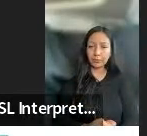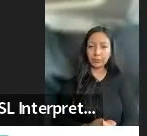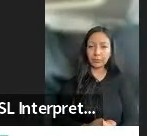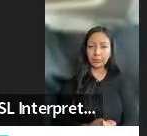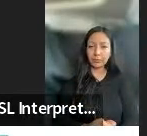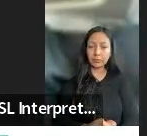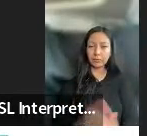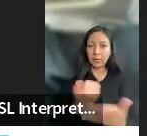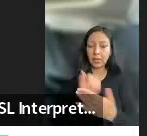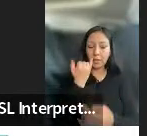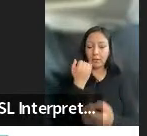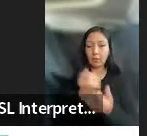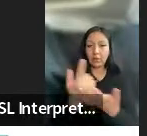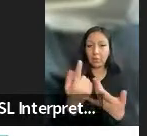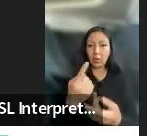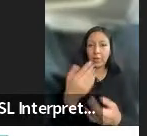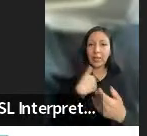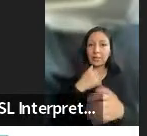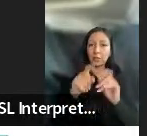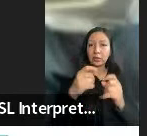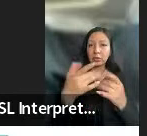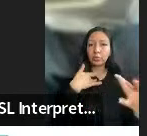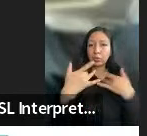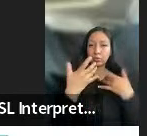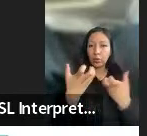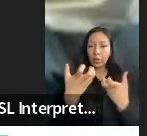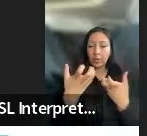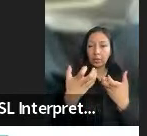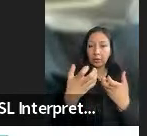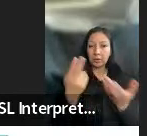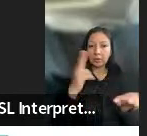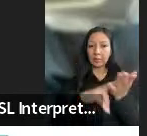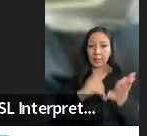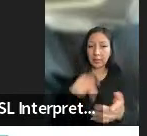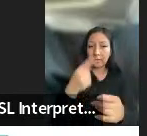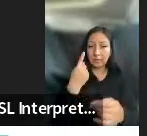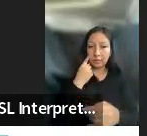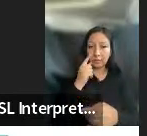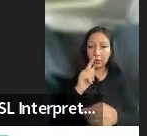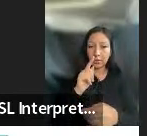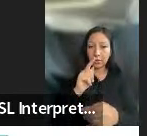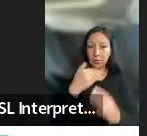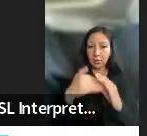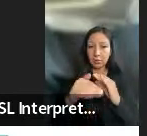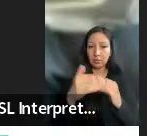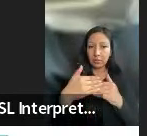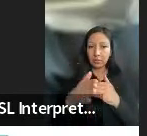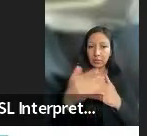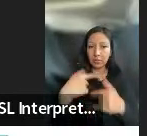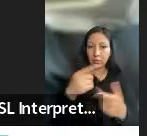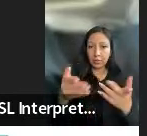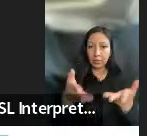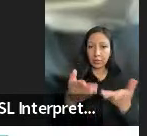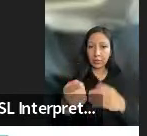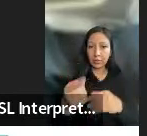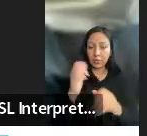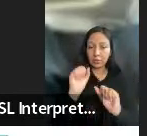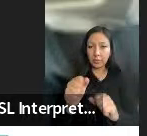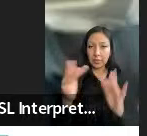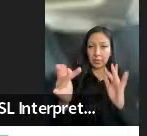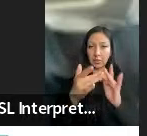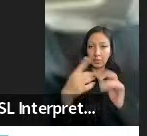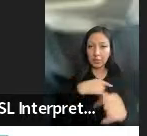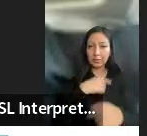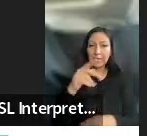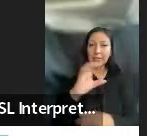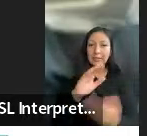if anyone has any questions, concerns, or wants to be signed up for email alerts on this project going forward, we encourage you to reach out to us at City Planning